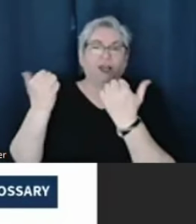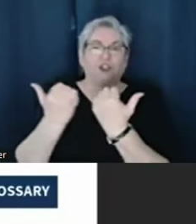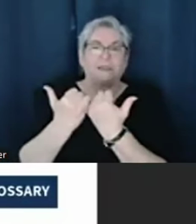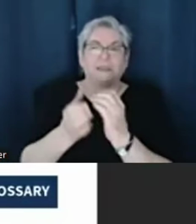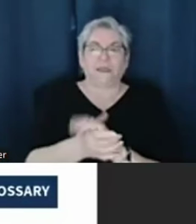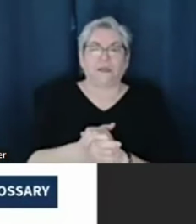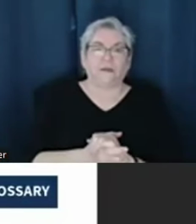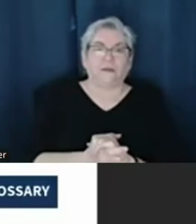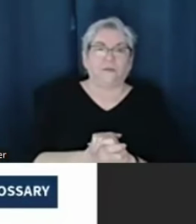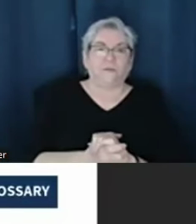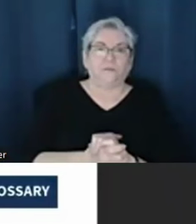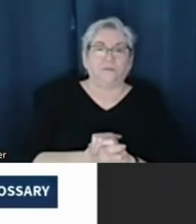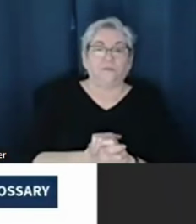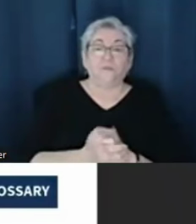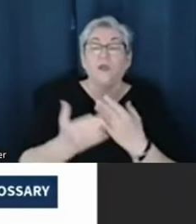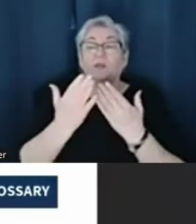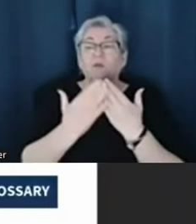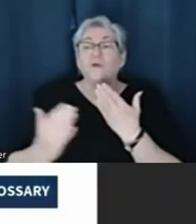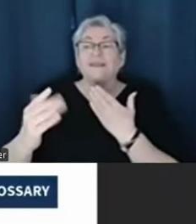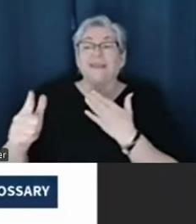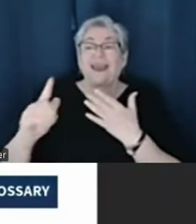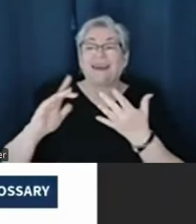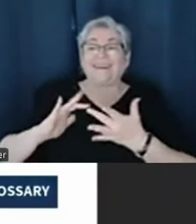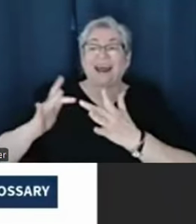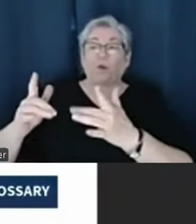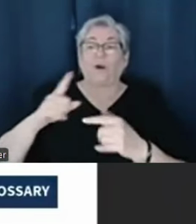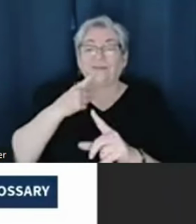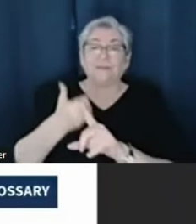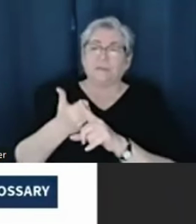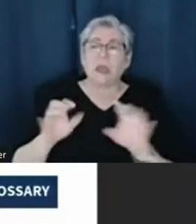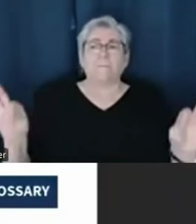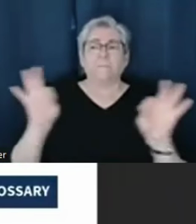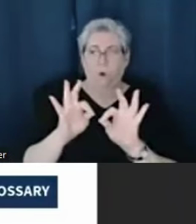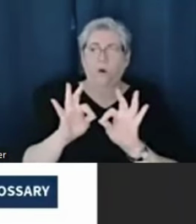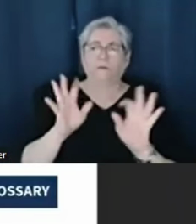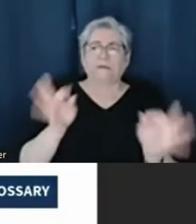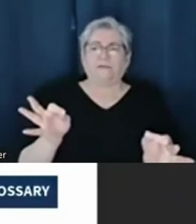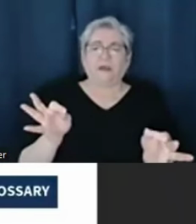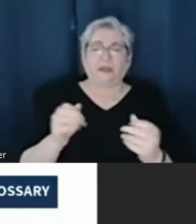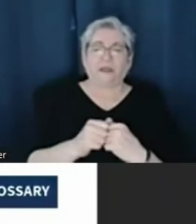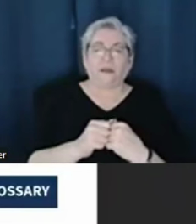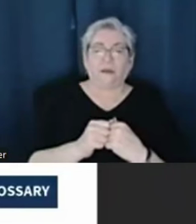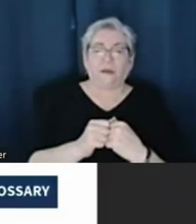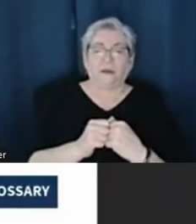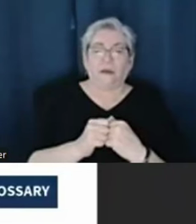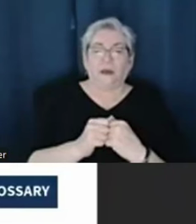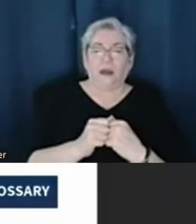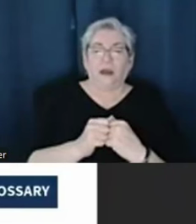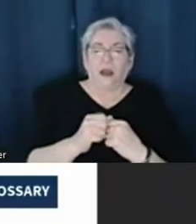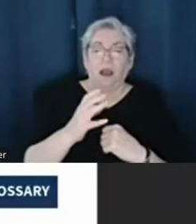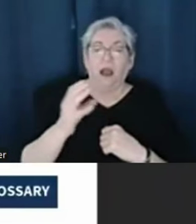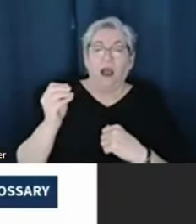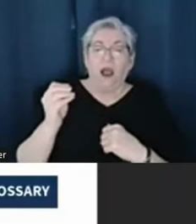The rest of that network is certainly important and certainly provides extra services, and both